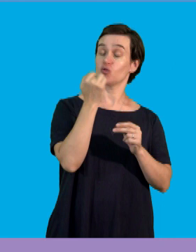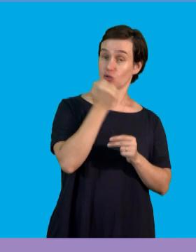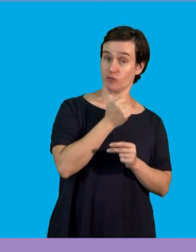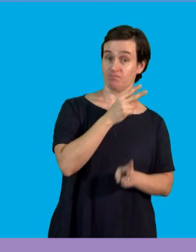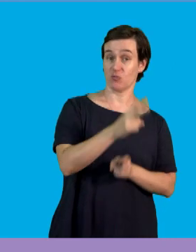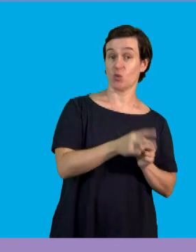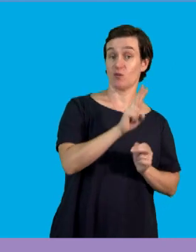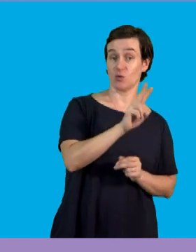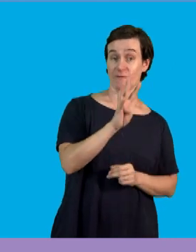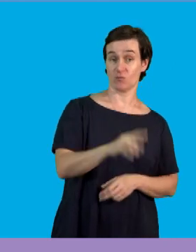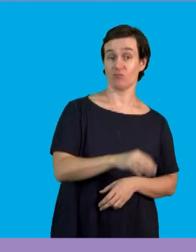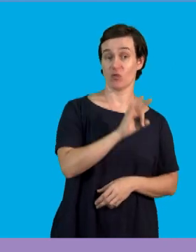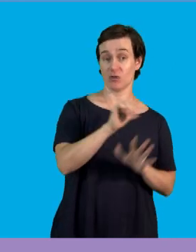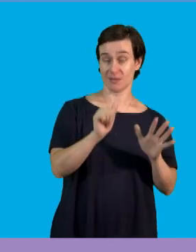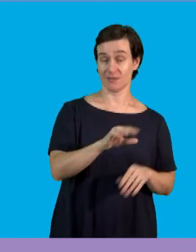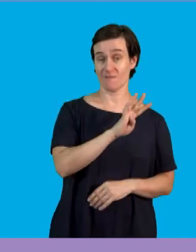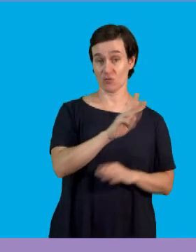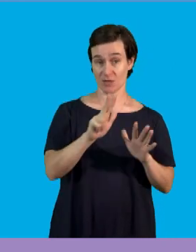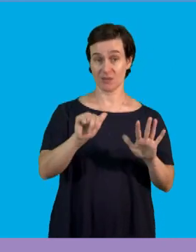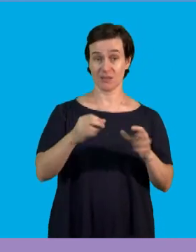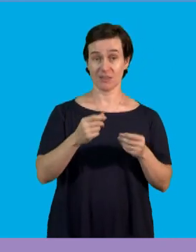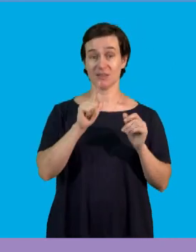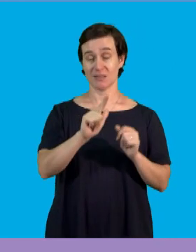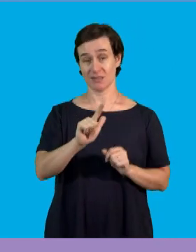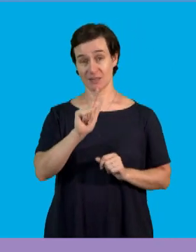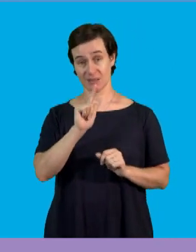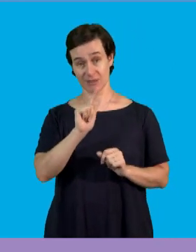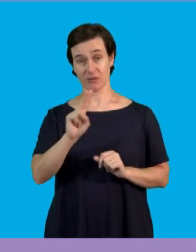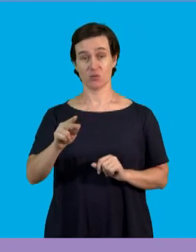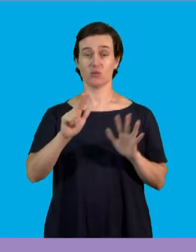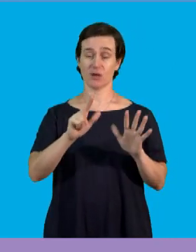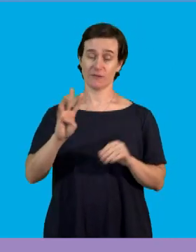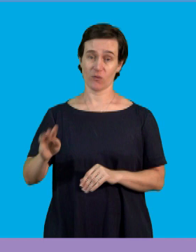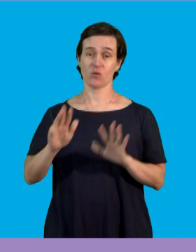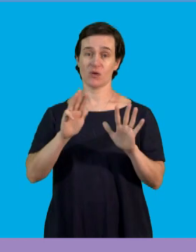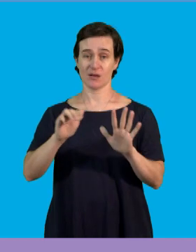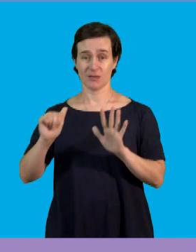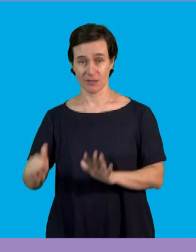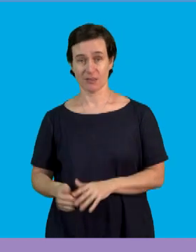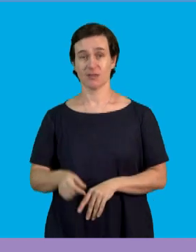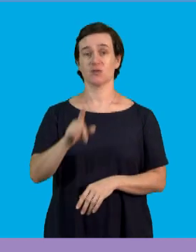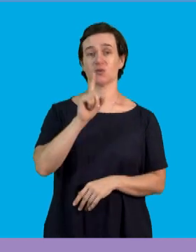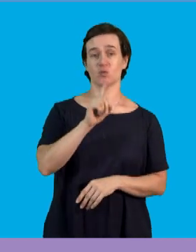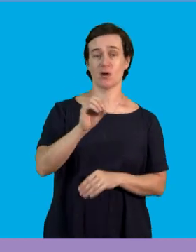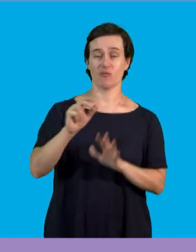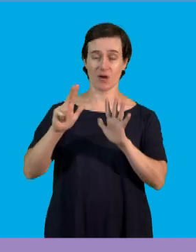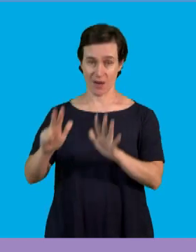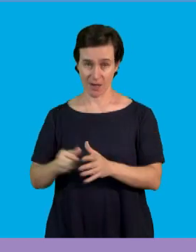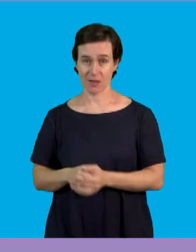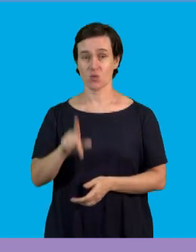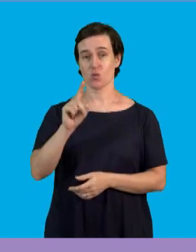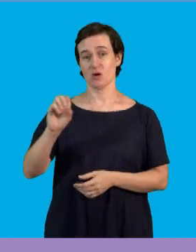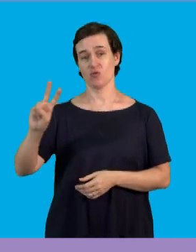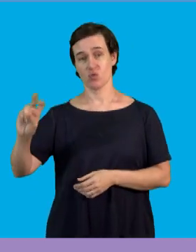12, 24, 36, 48, 60, 72, 84, 96,